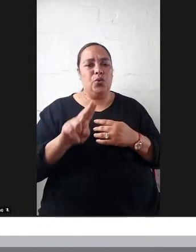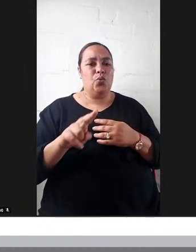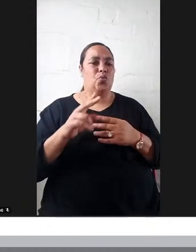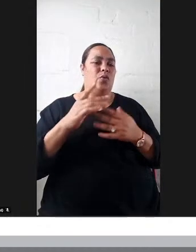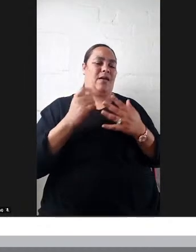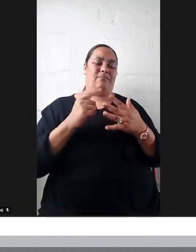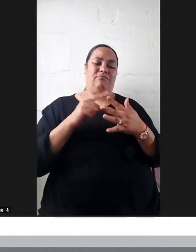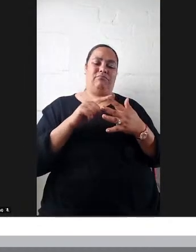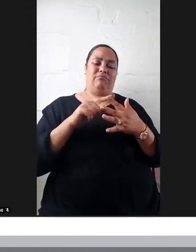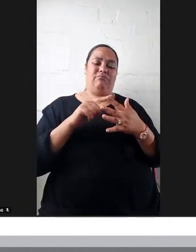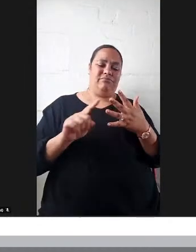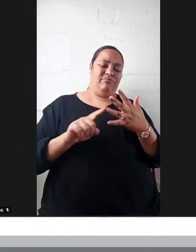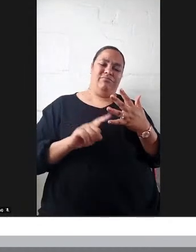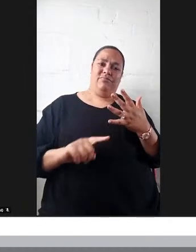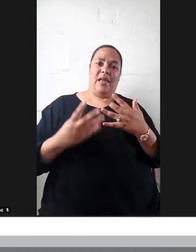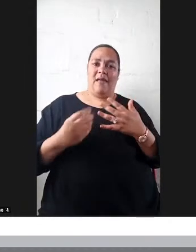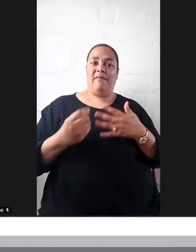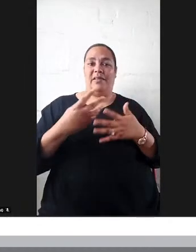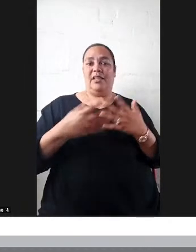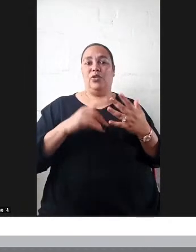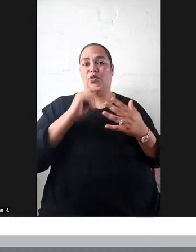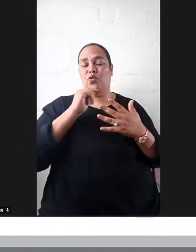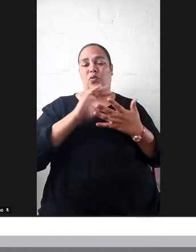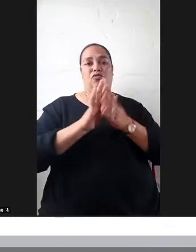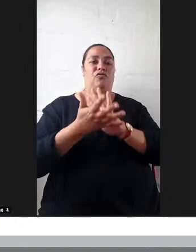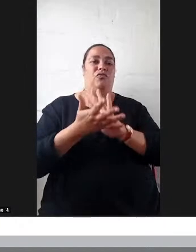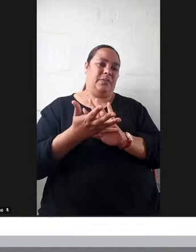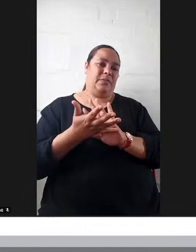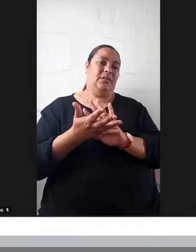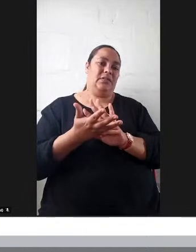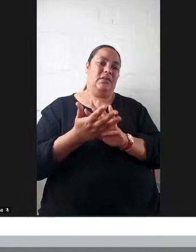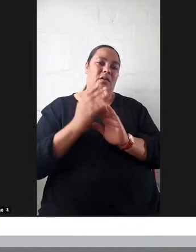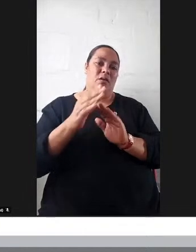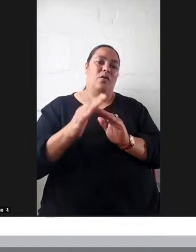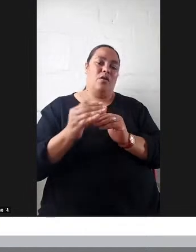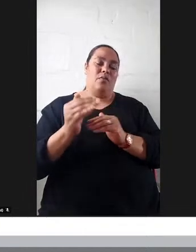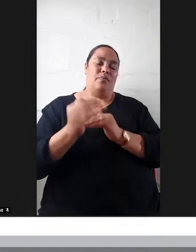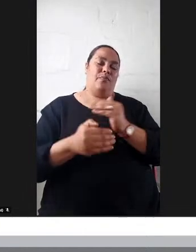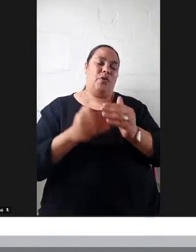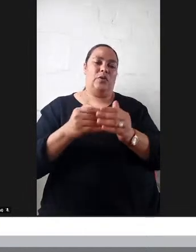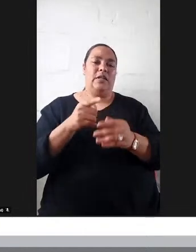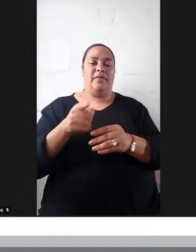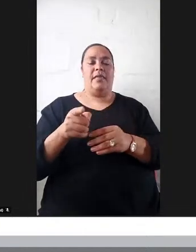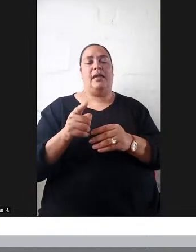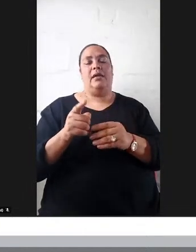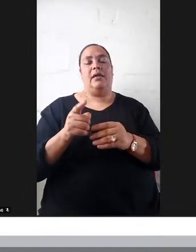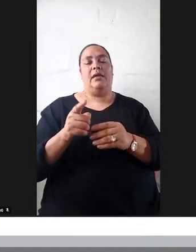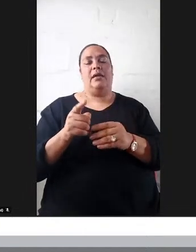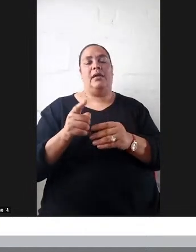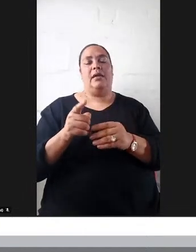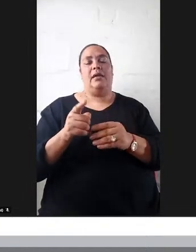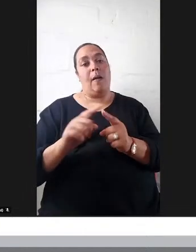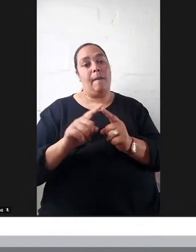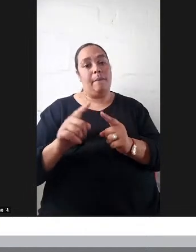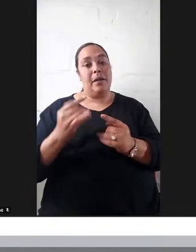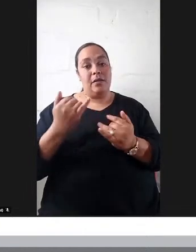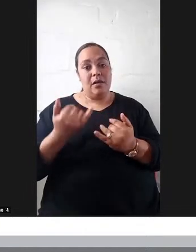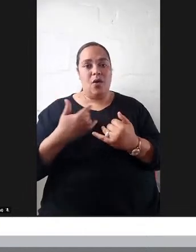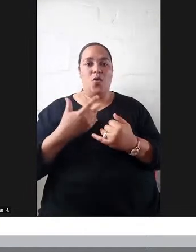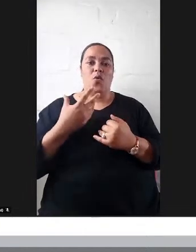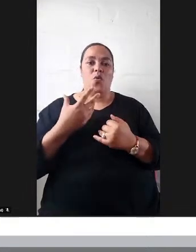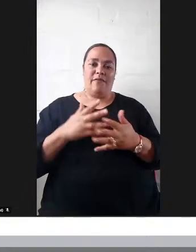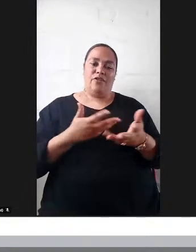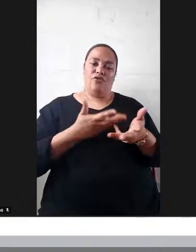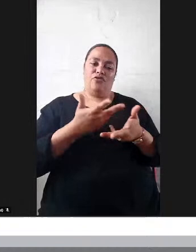and so forth. And that has really disrupted progress on the IFMS. We have been speaking to